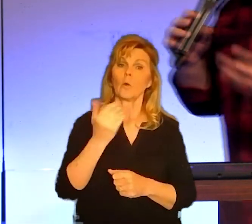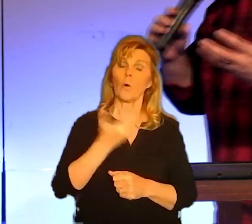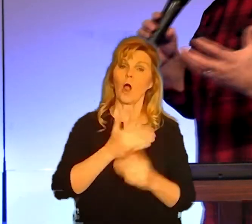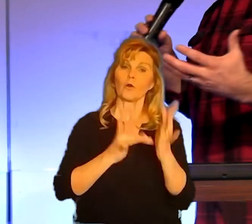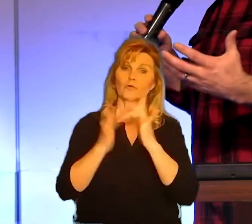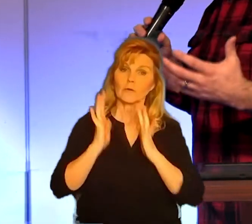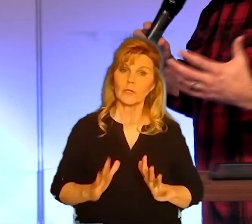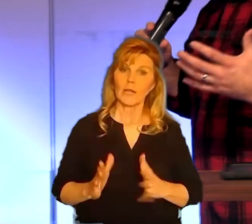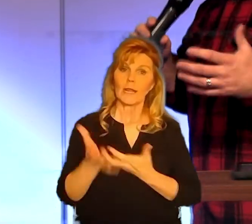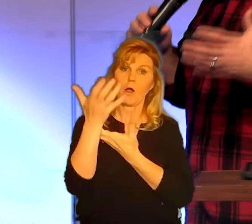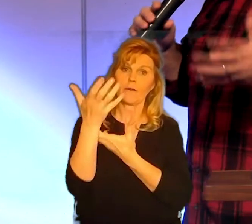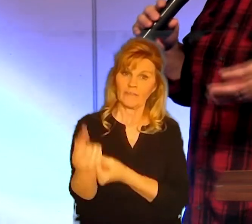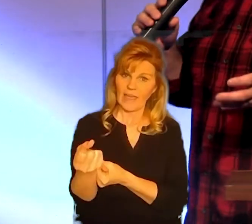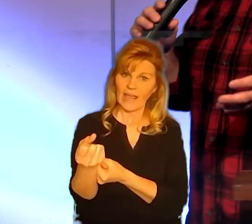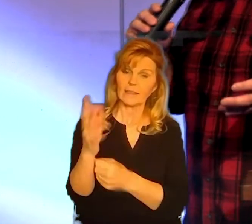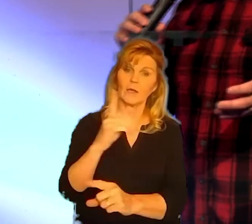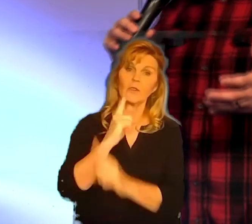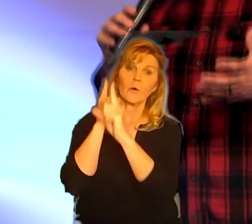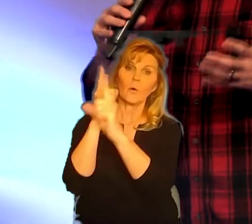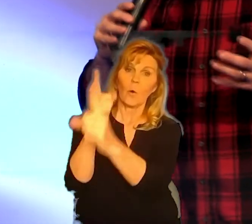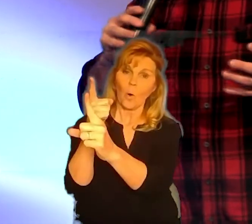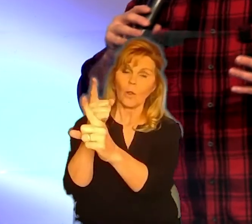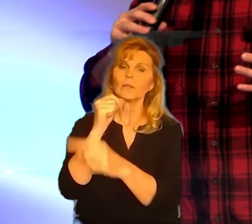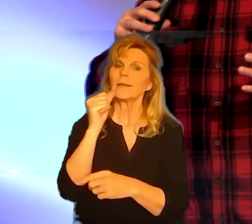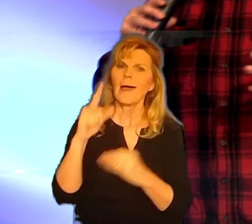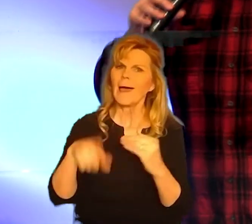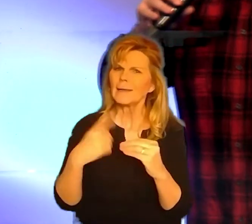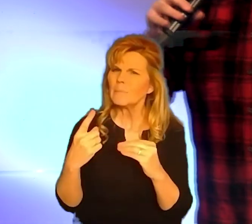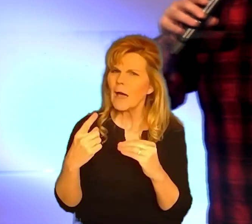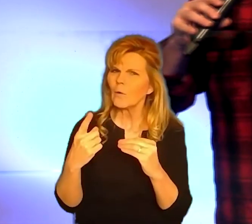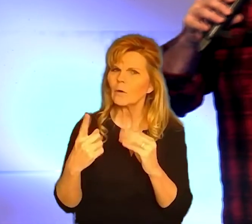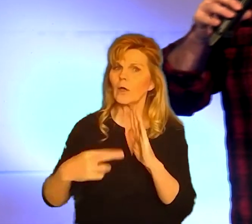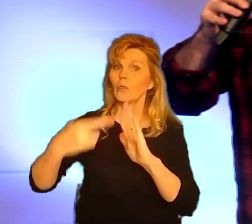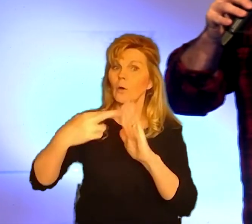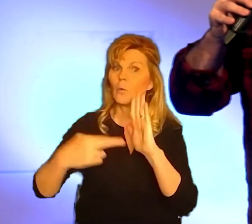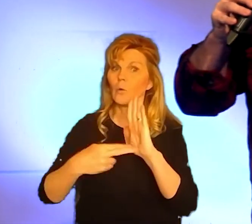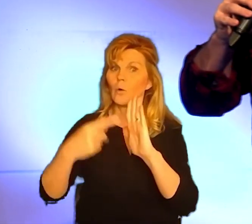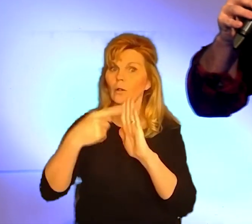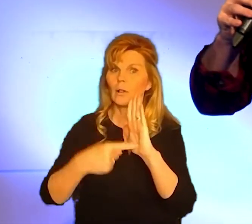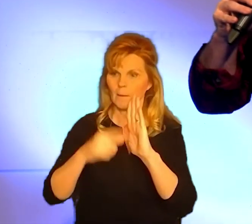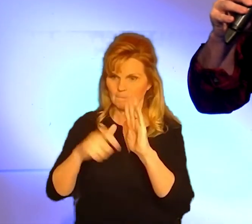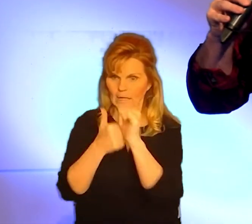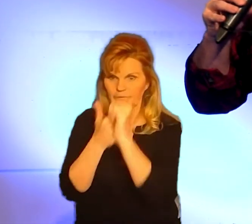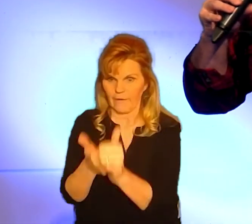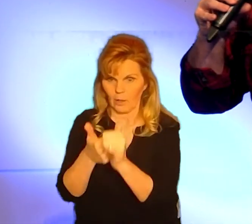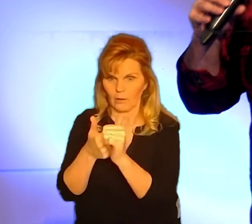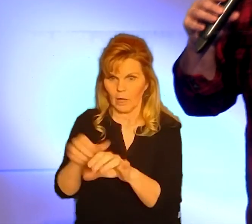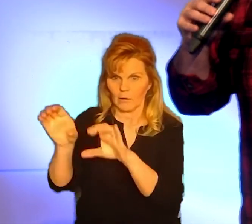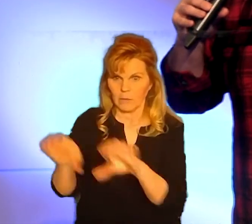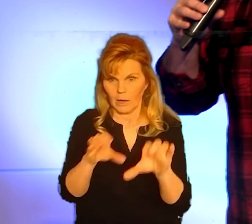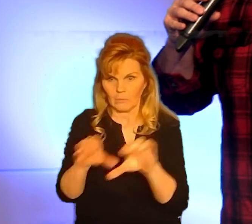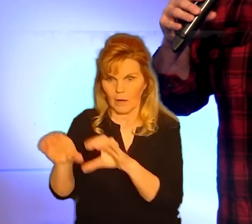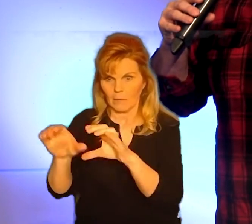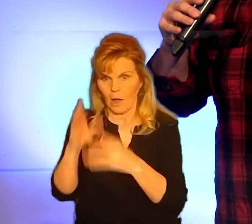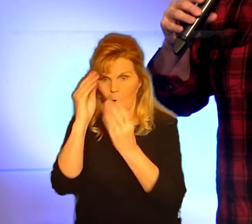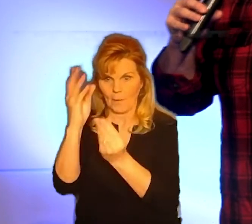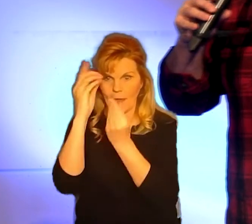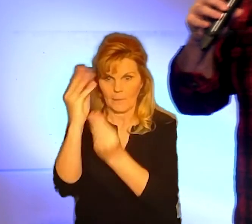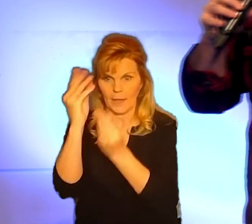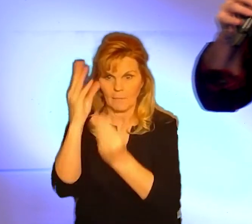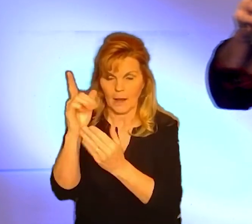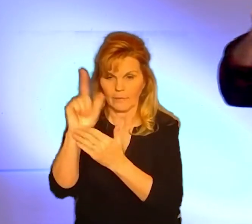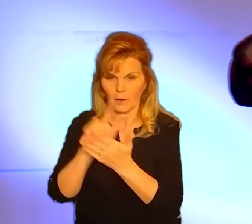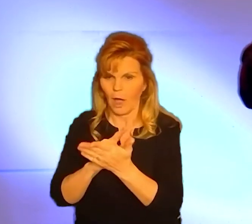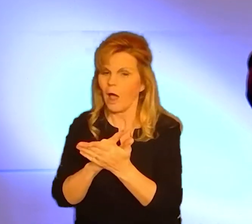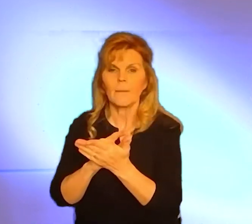building security, the goal shouldn't be about the rules or obeying the law. The goal